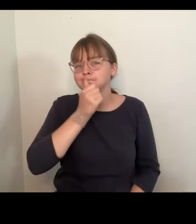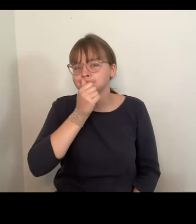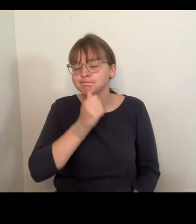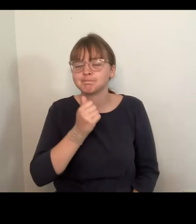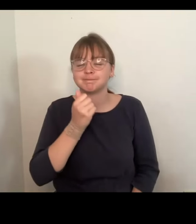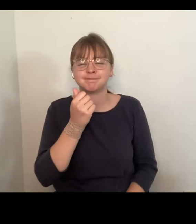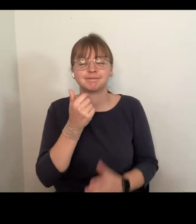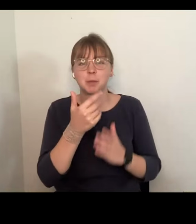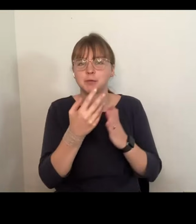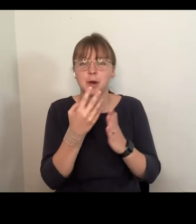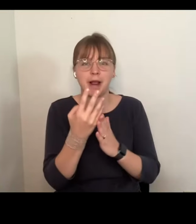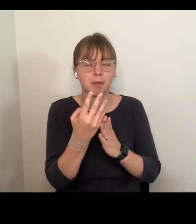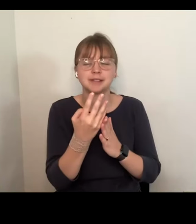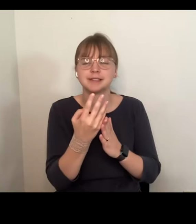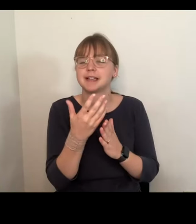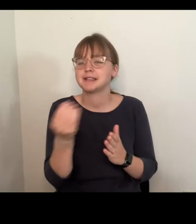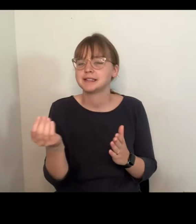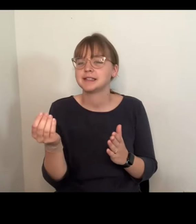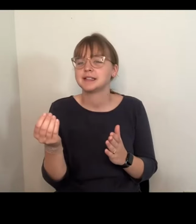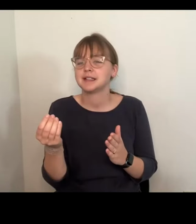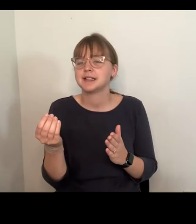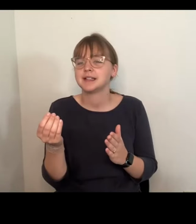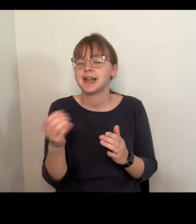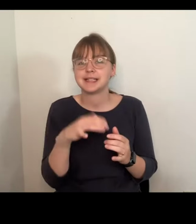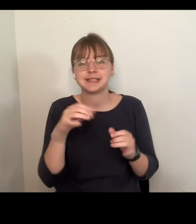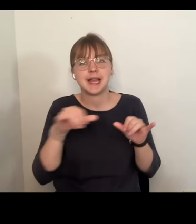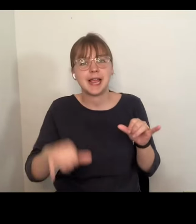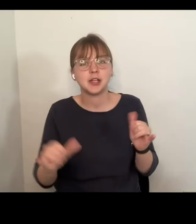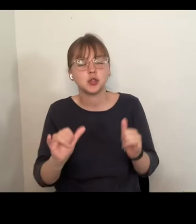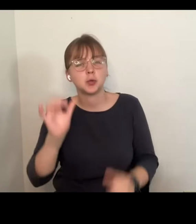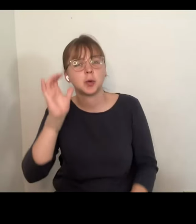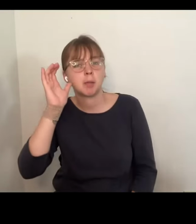us, and just staying put. I think that's just